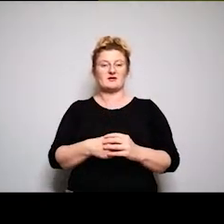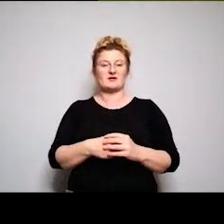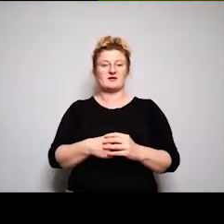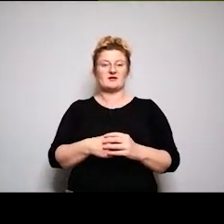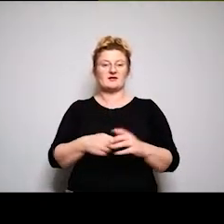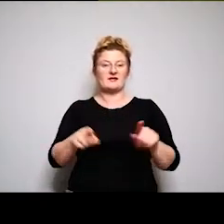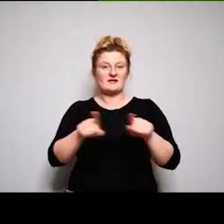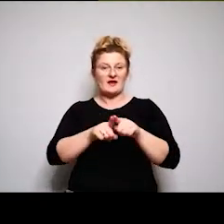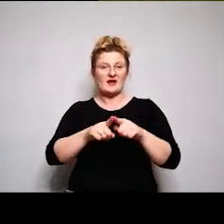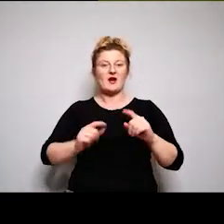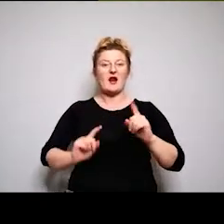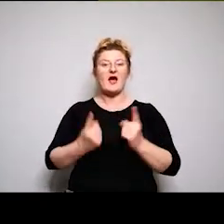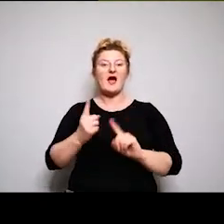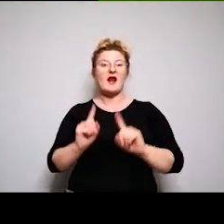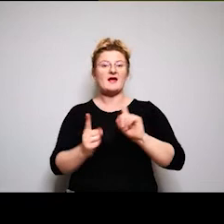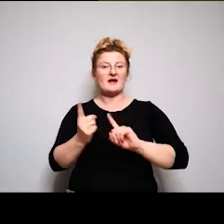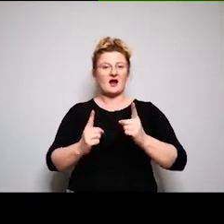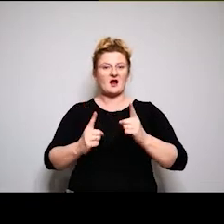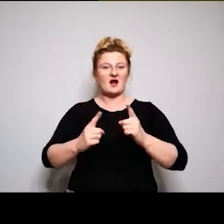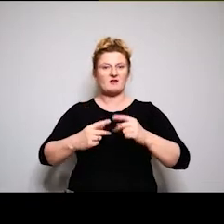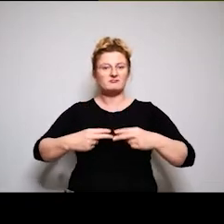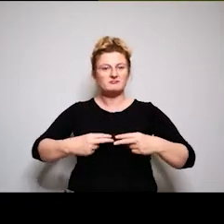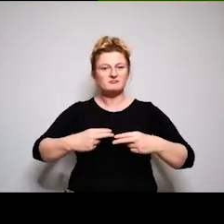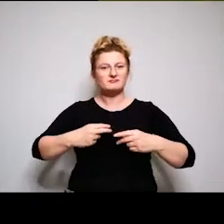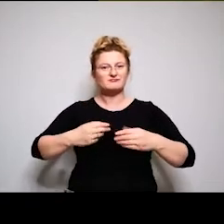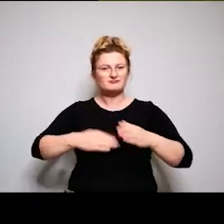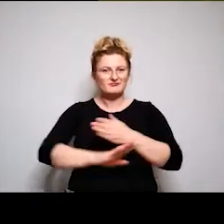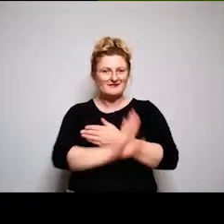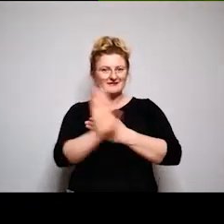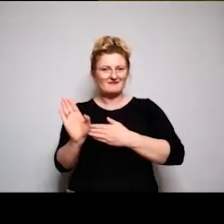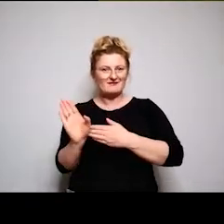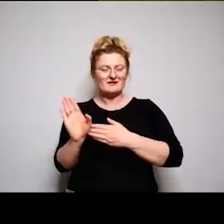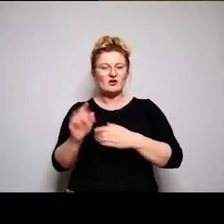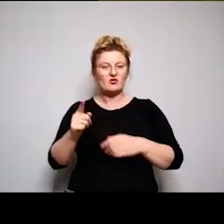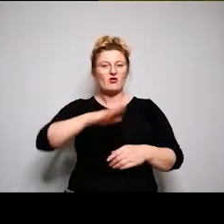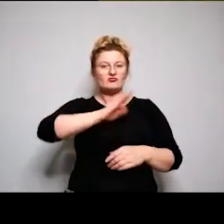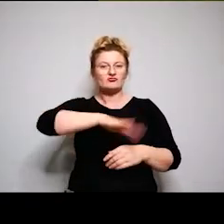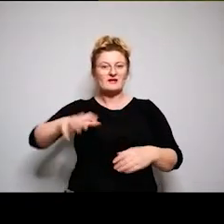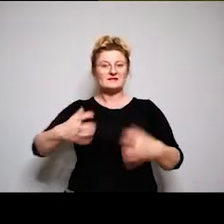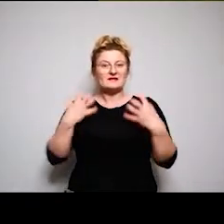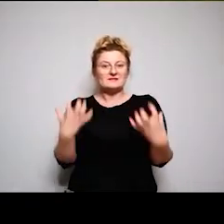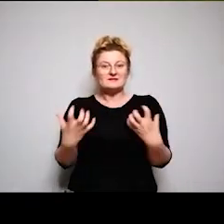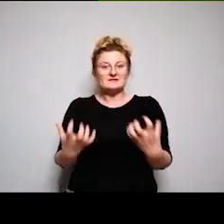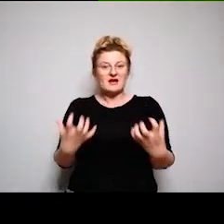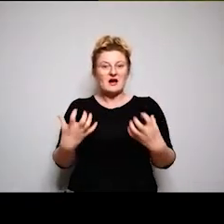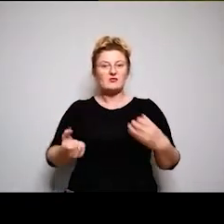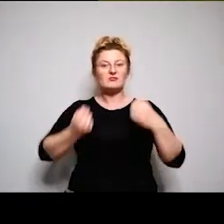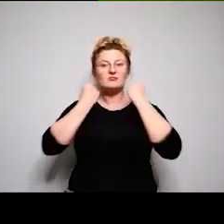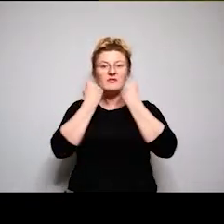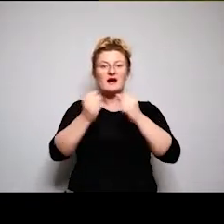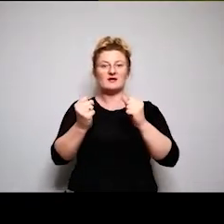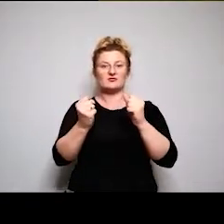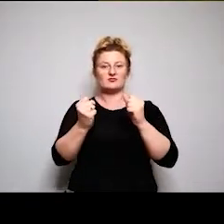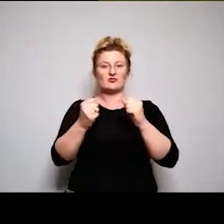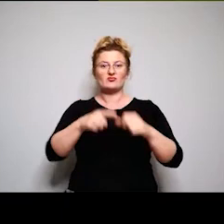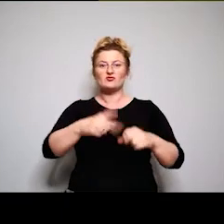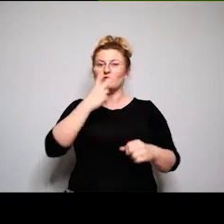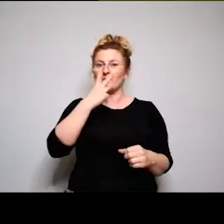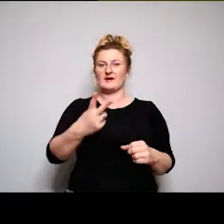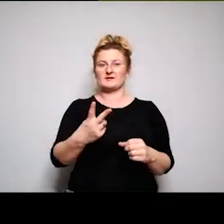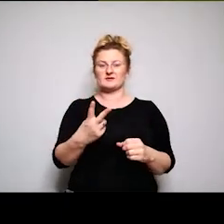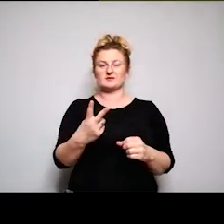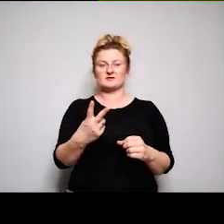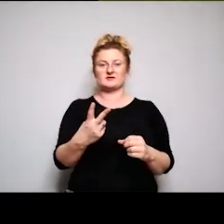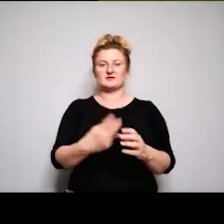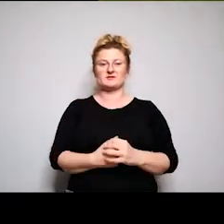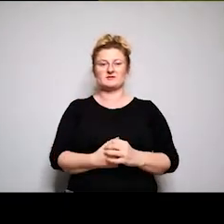I would like to be informed next time. And I was like, okay. And next time the same father came to me and he said, wow, it's amazing because I was